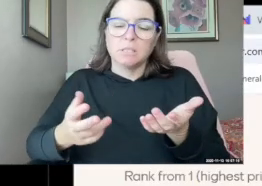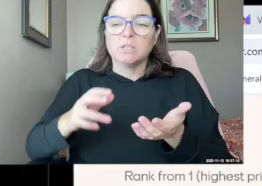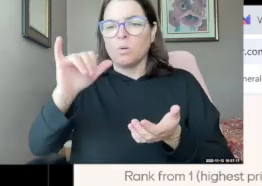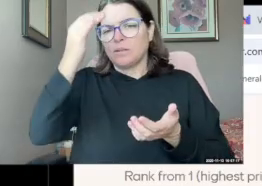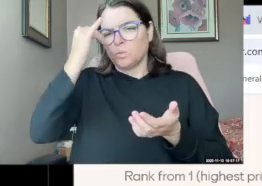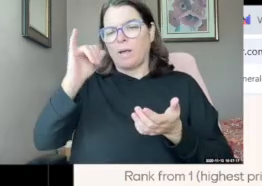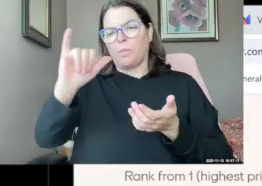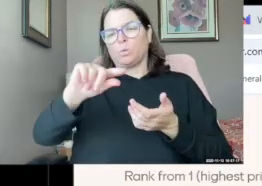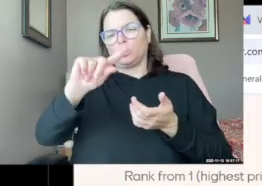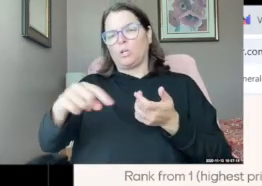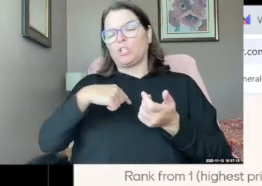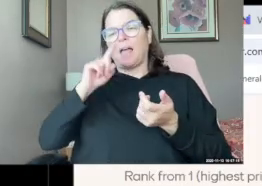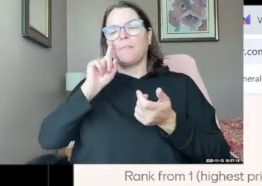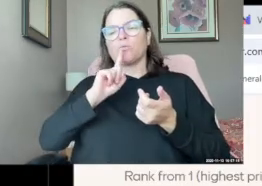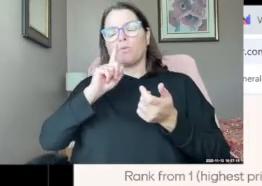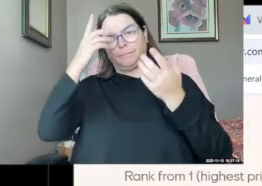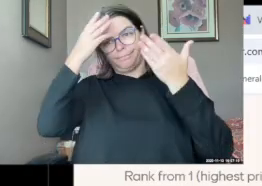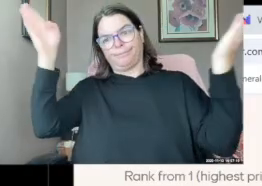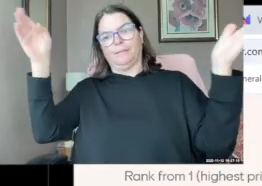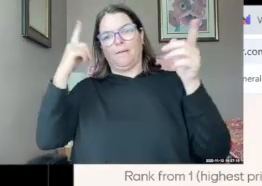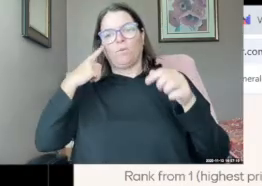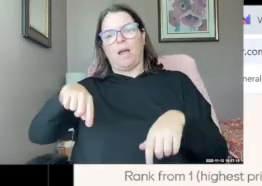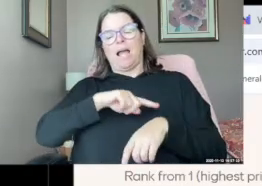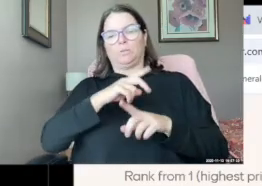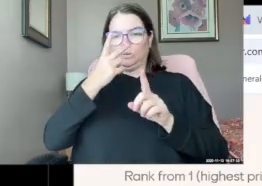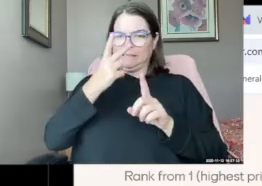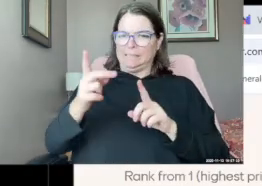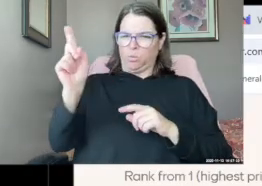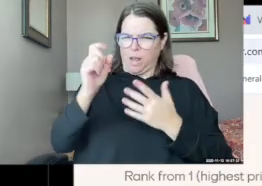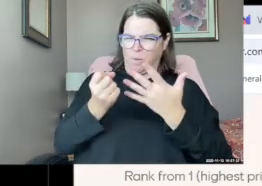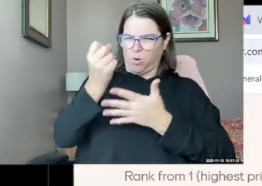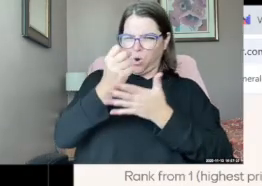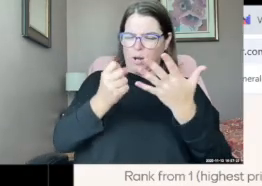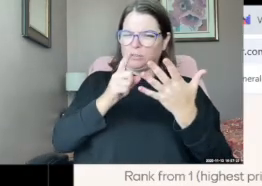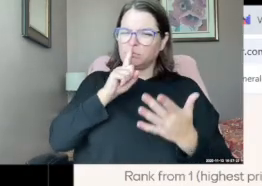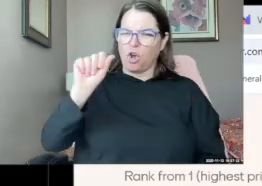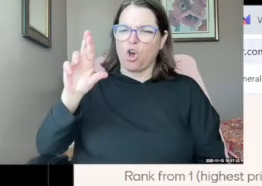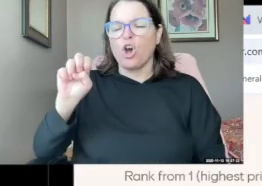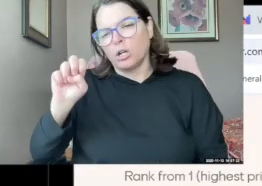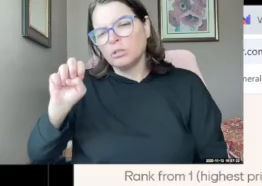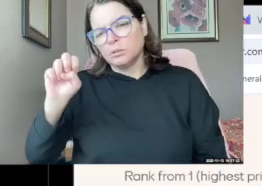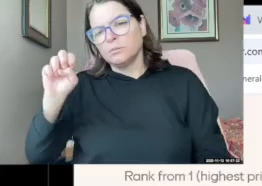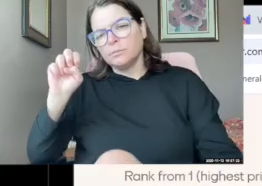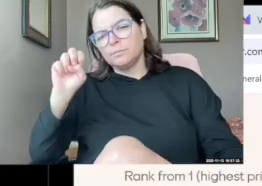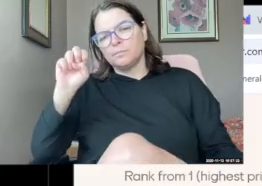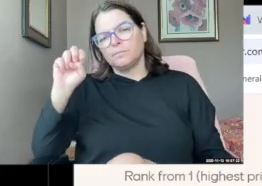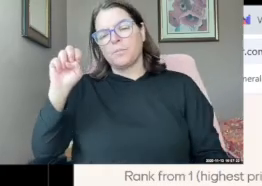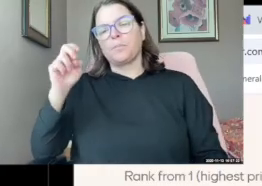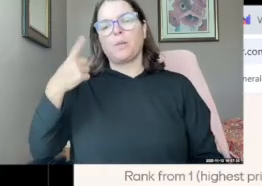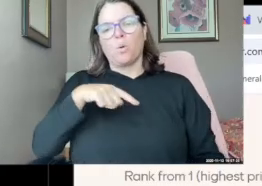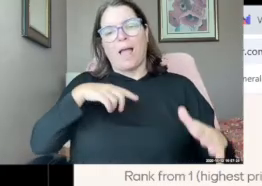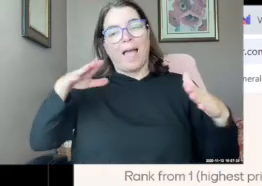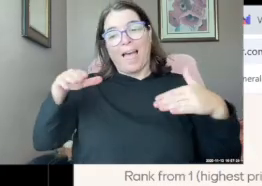got broader investments. And that's why these questions, I think, are really enlightening to us to see where your priorities